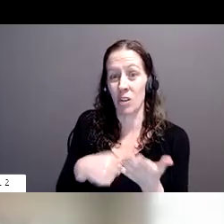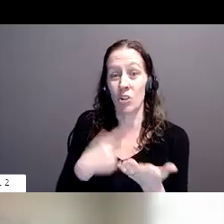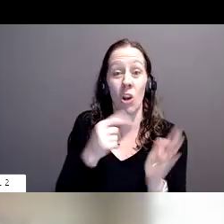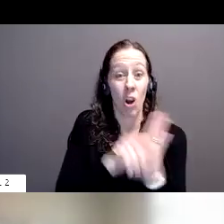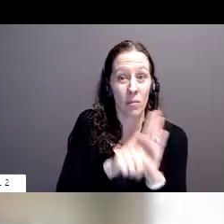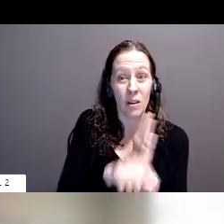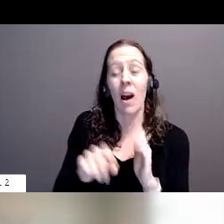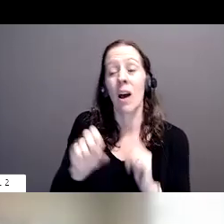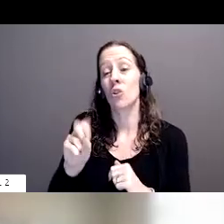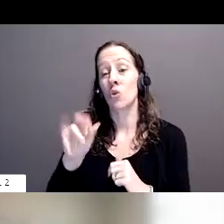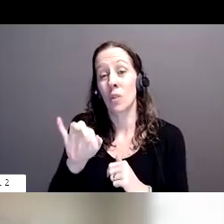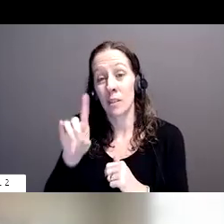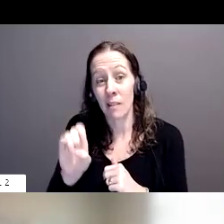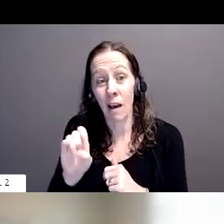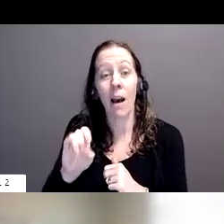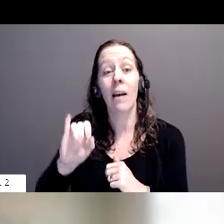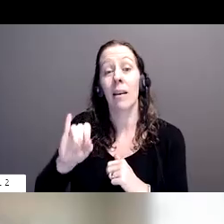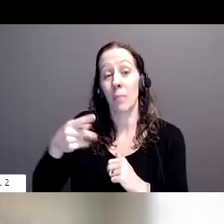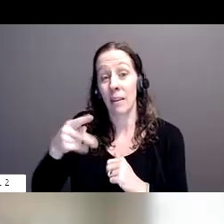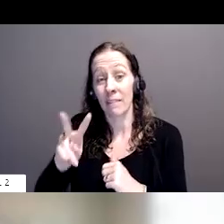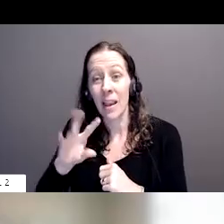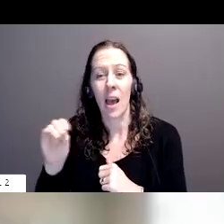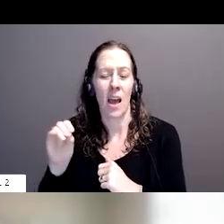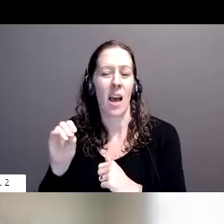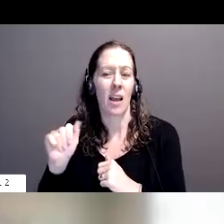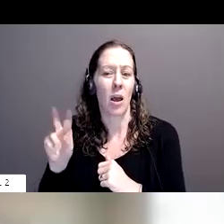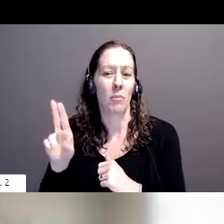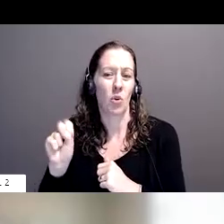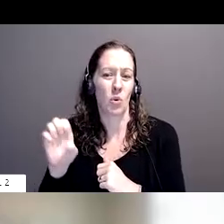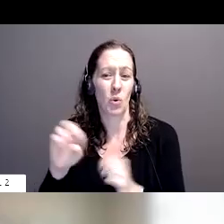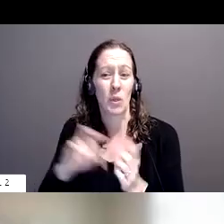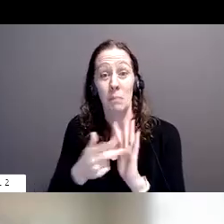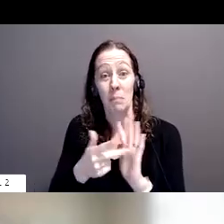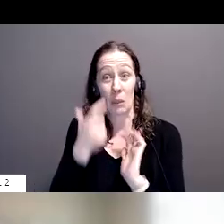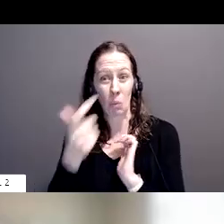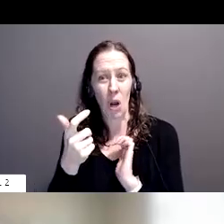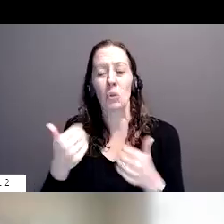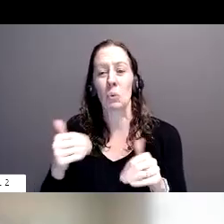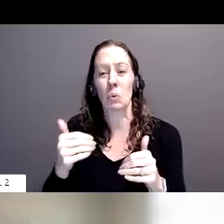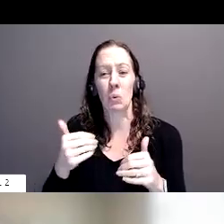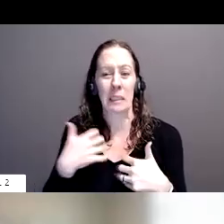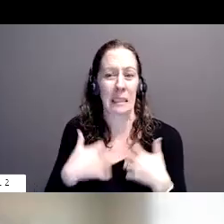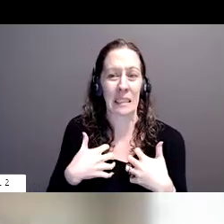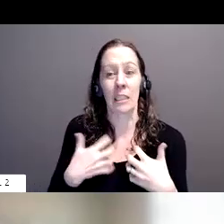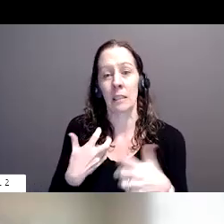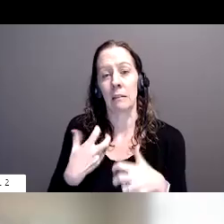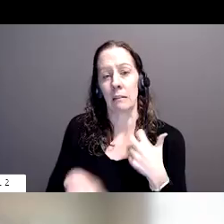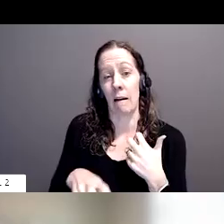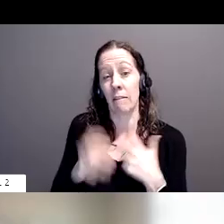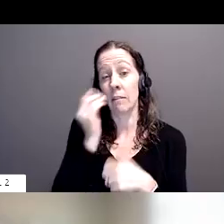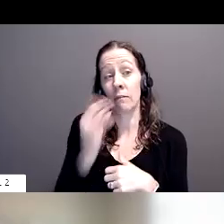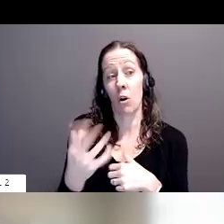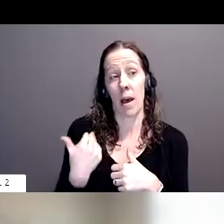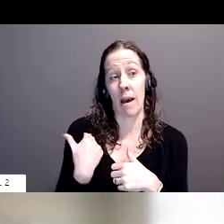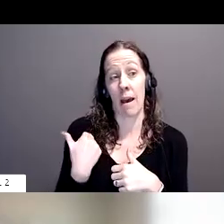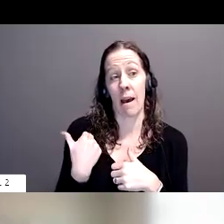intimate partner violence and abuse. So it may be difficult for some audiences. There is a link to